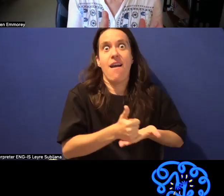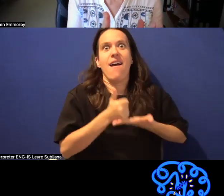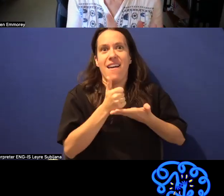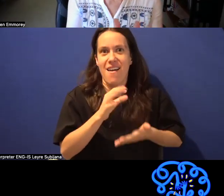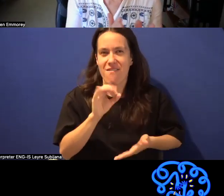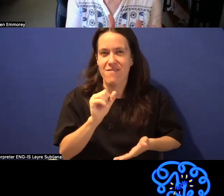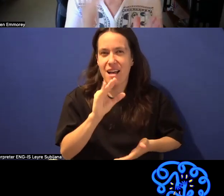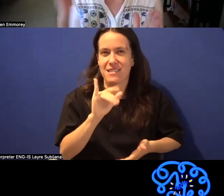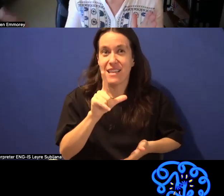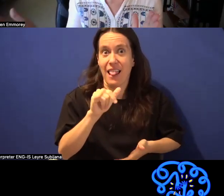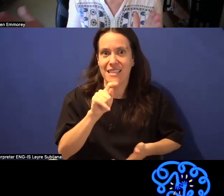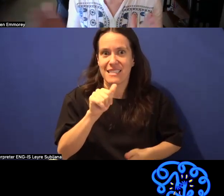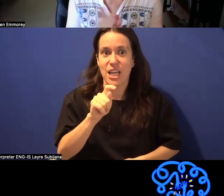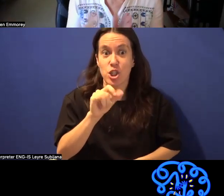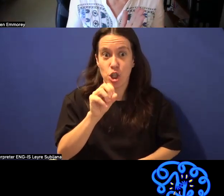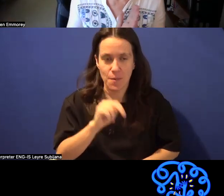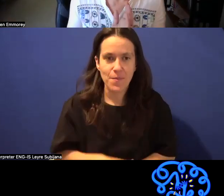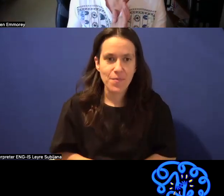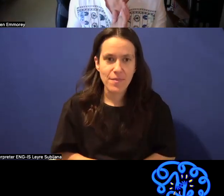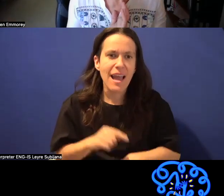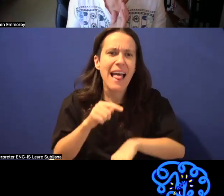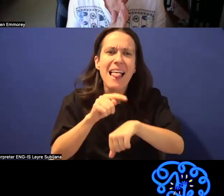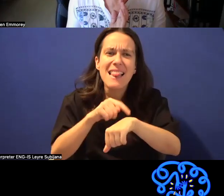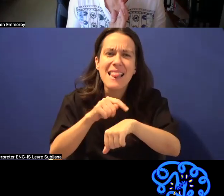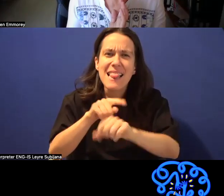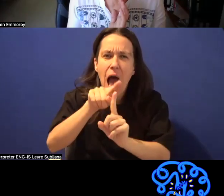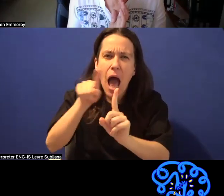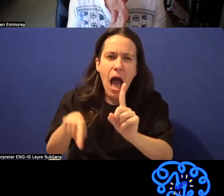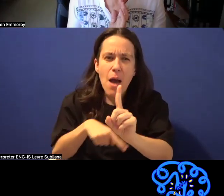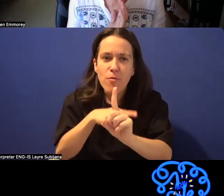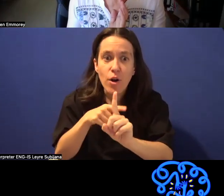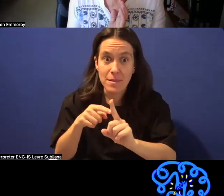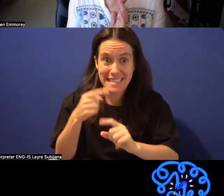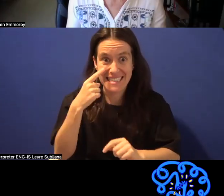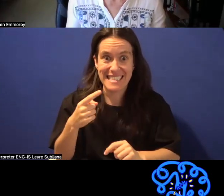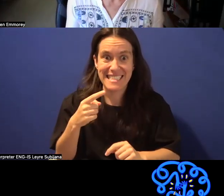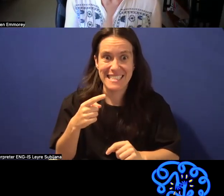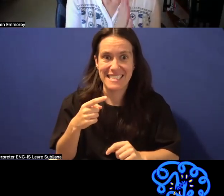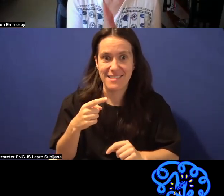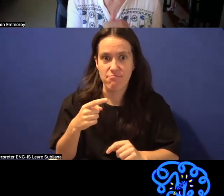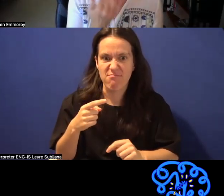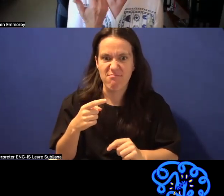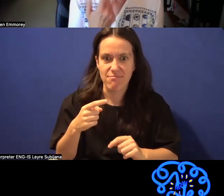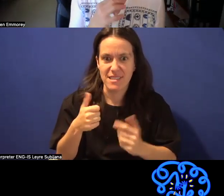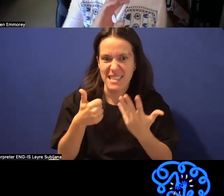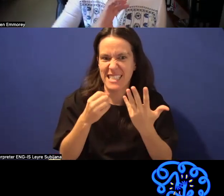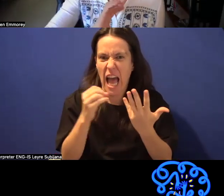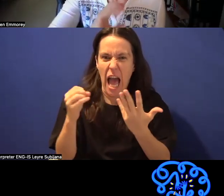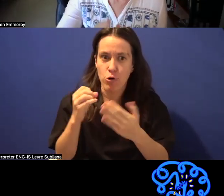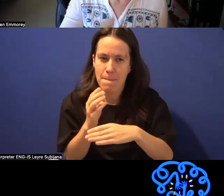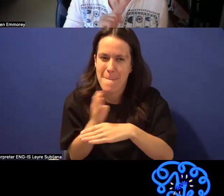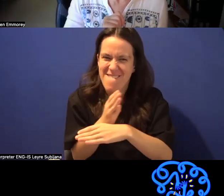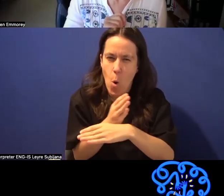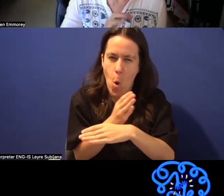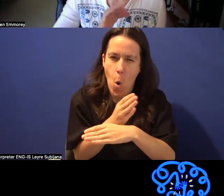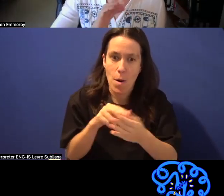time frame before the response time. So the response times you can see here are 600. This is happening before. So the idea is it's